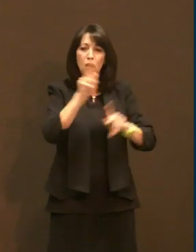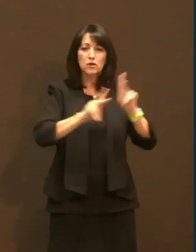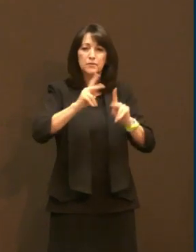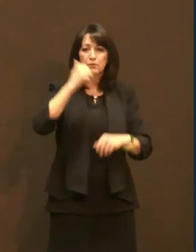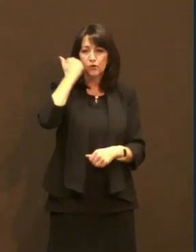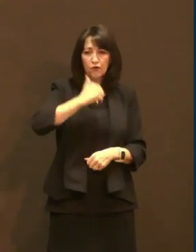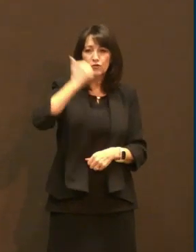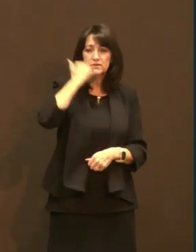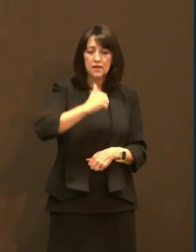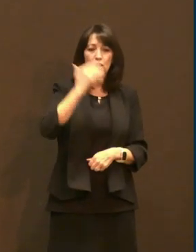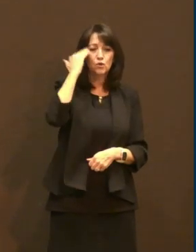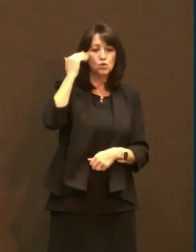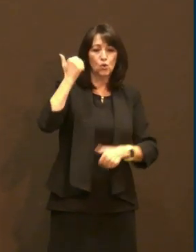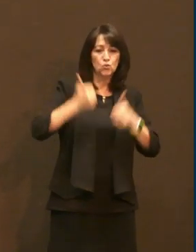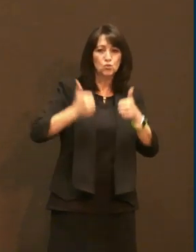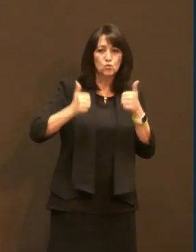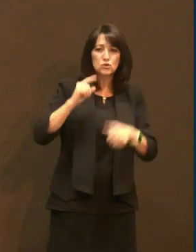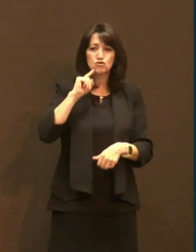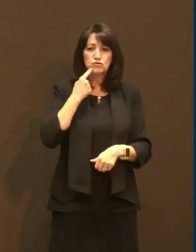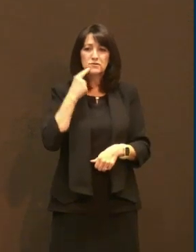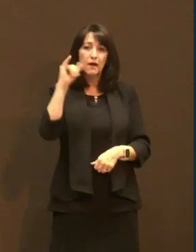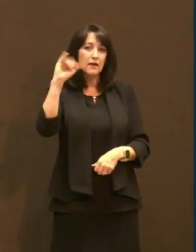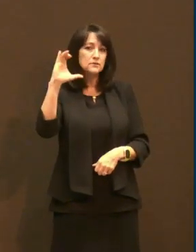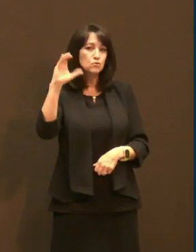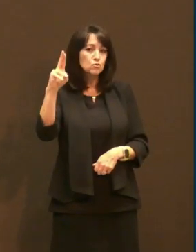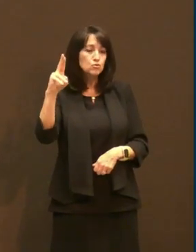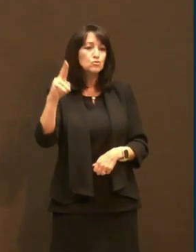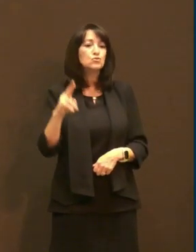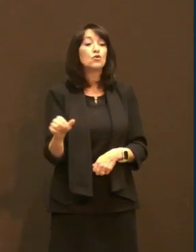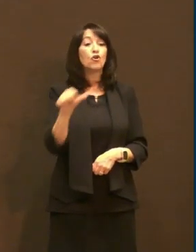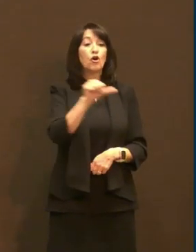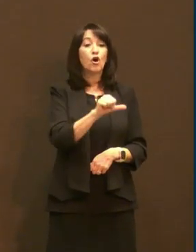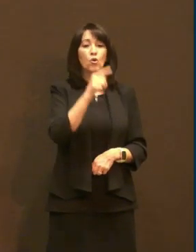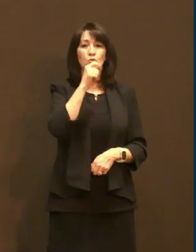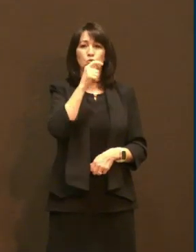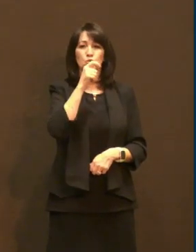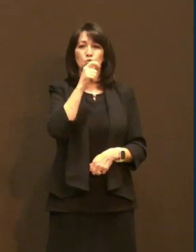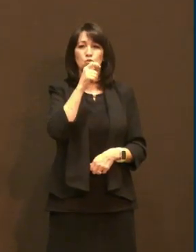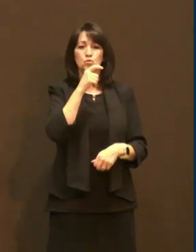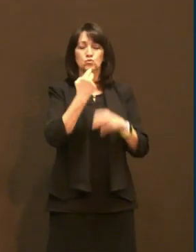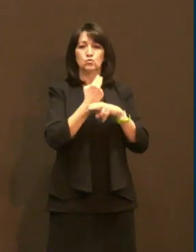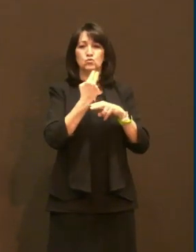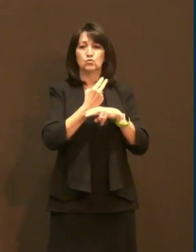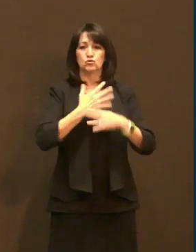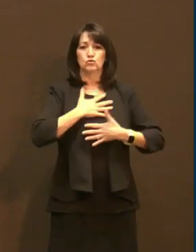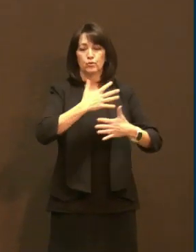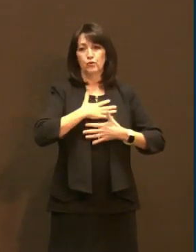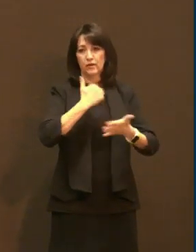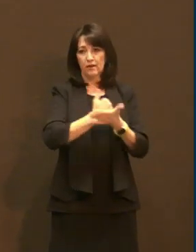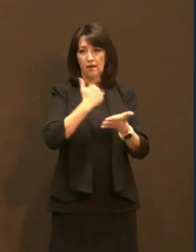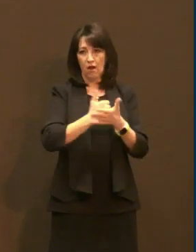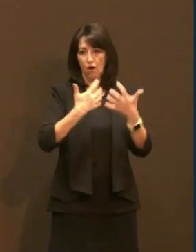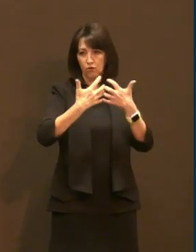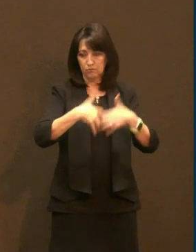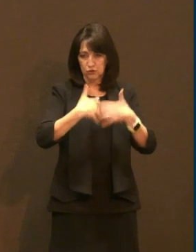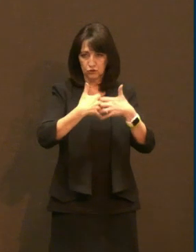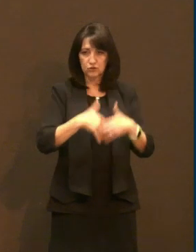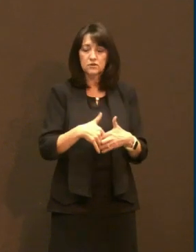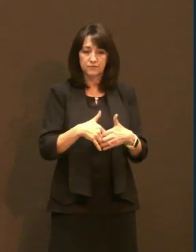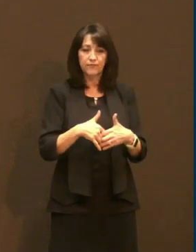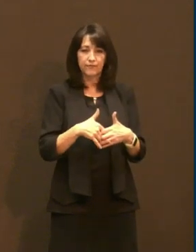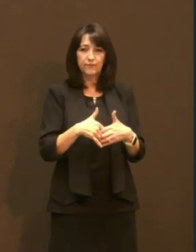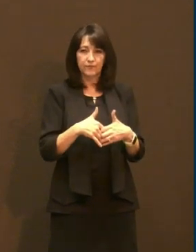whether they're critical care, whether they're in the ICU, whether they're on ventilators. It's just a very tangible number. It had peaked